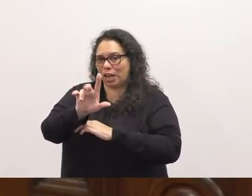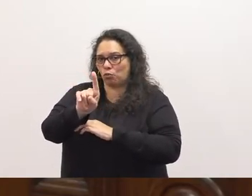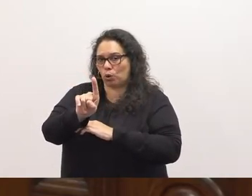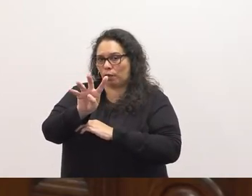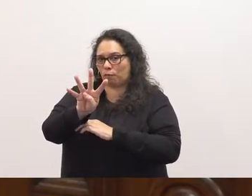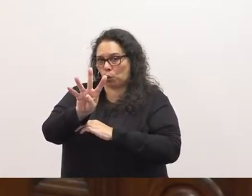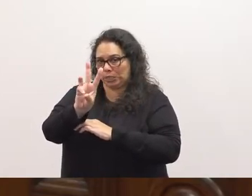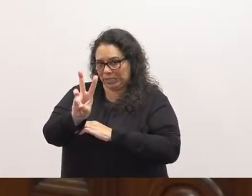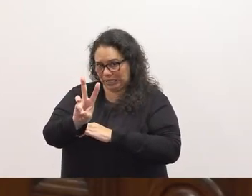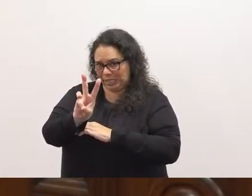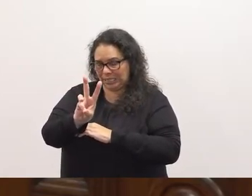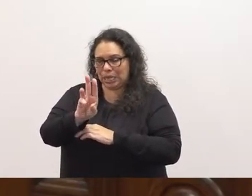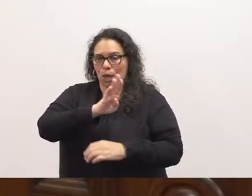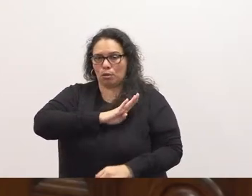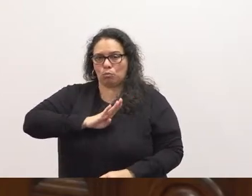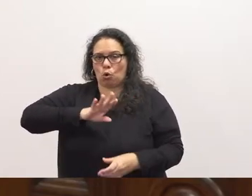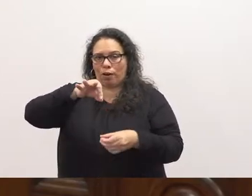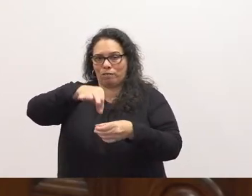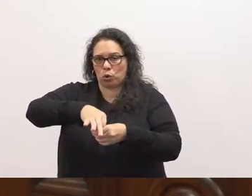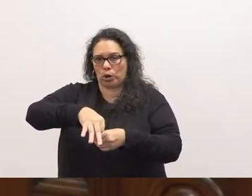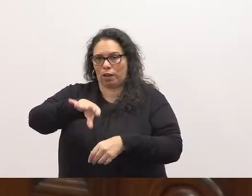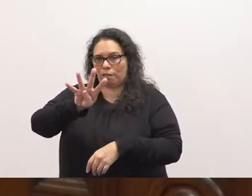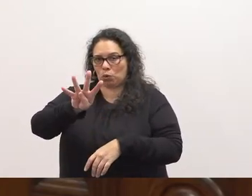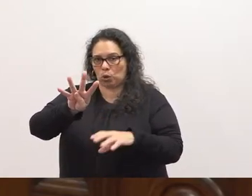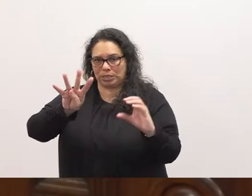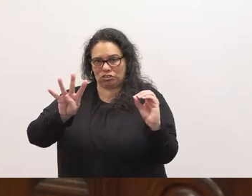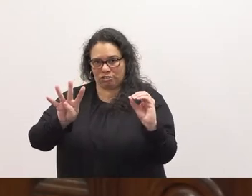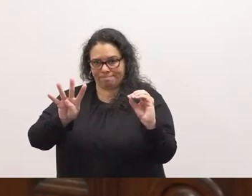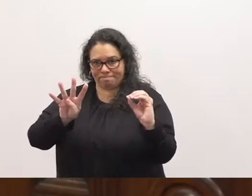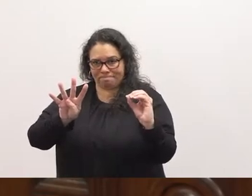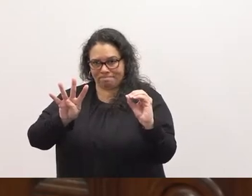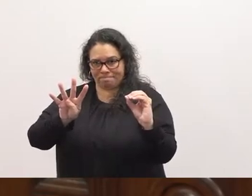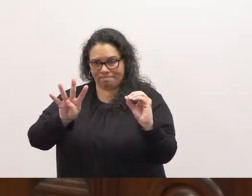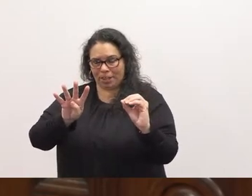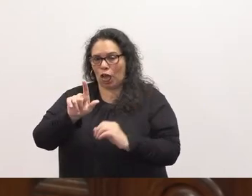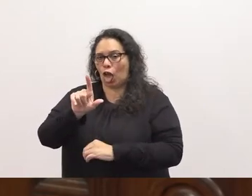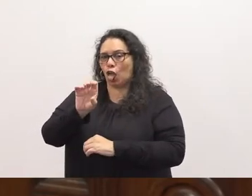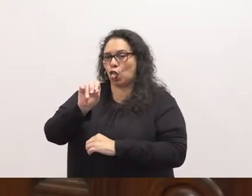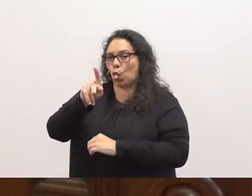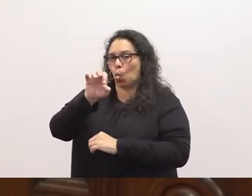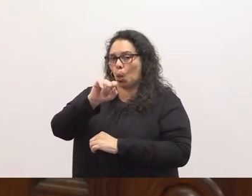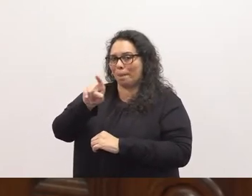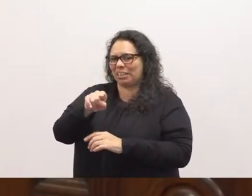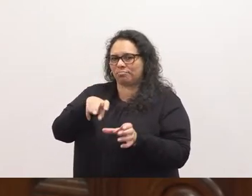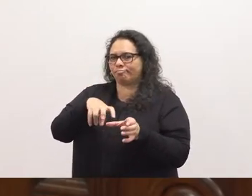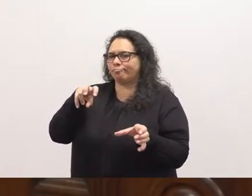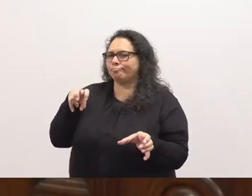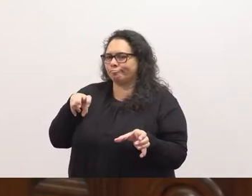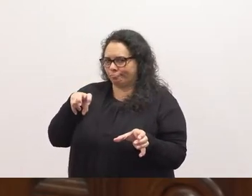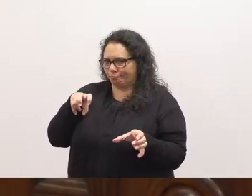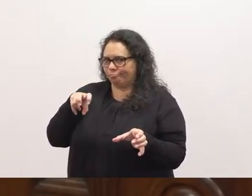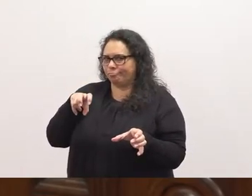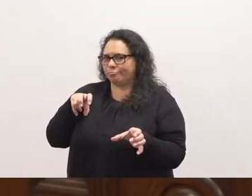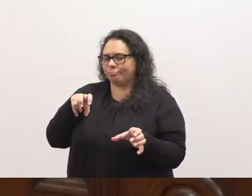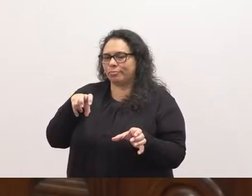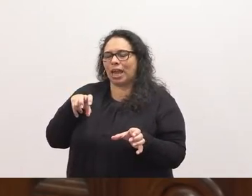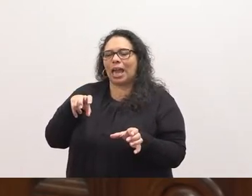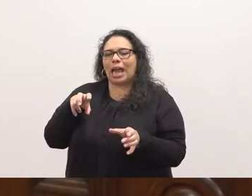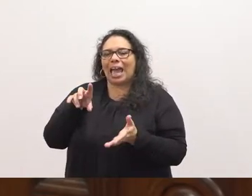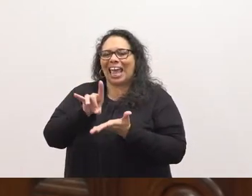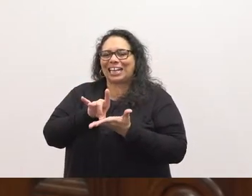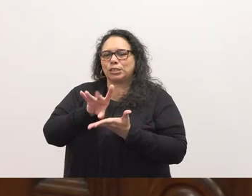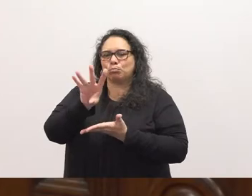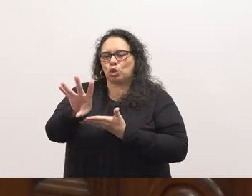35146. The board voted 4-0, with Ms. Lopez abstaining, to lift the expulsion of student